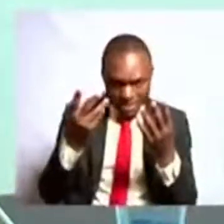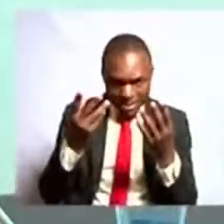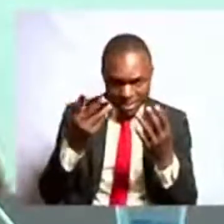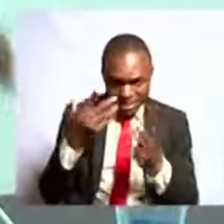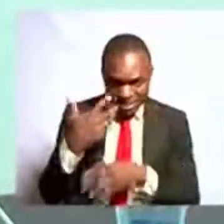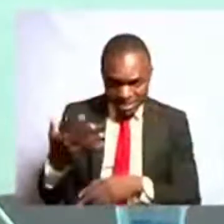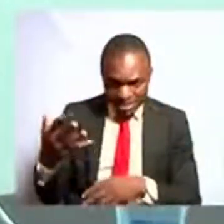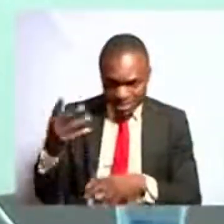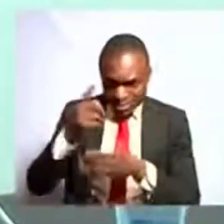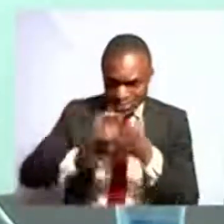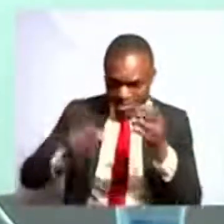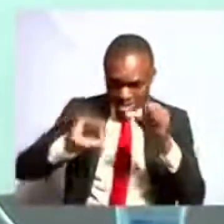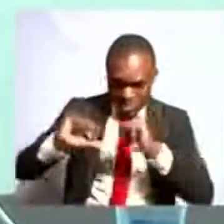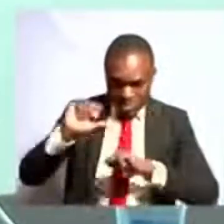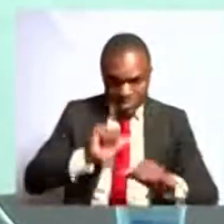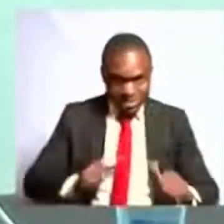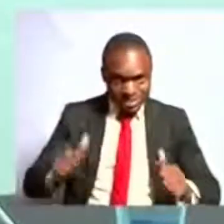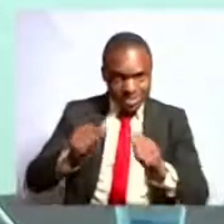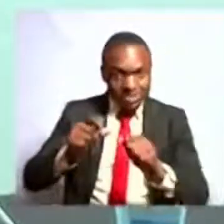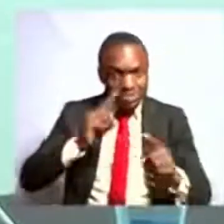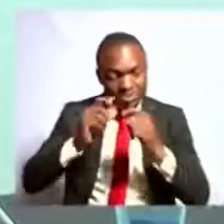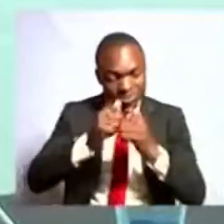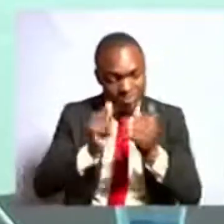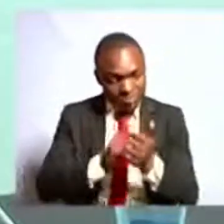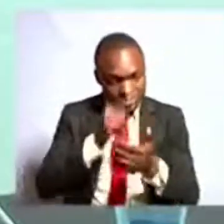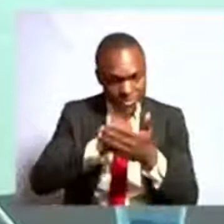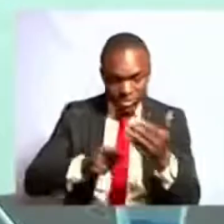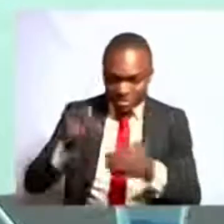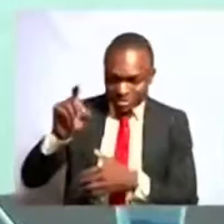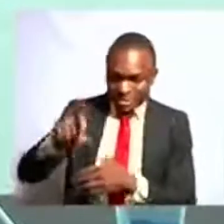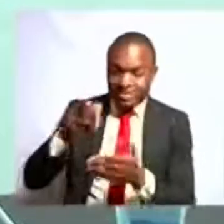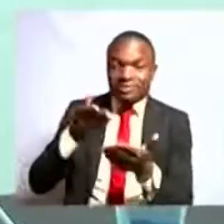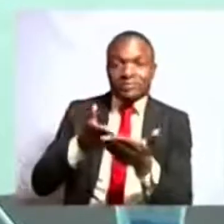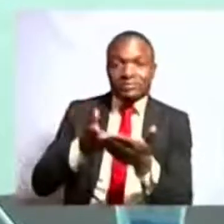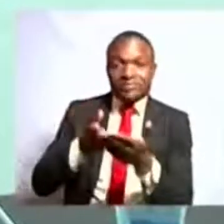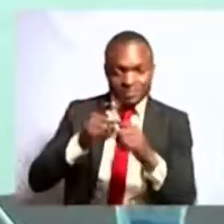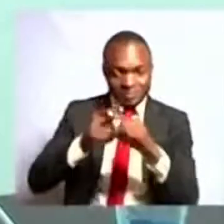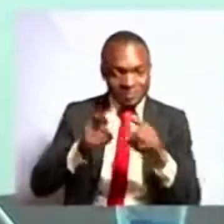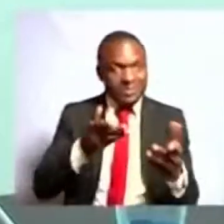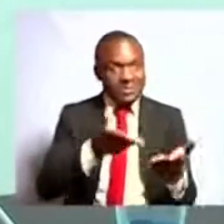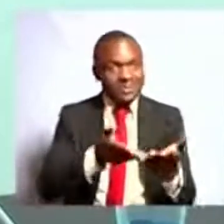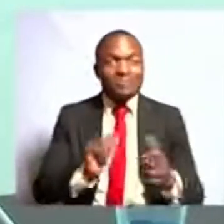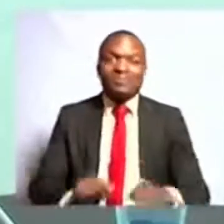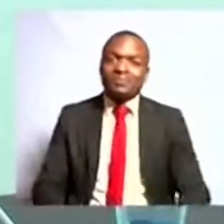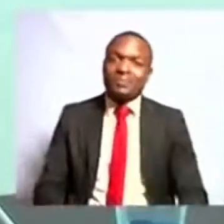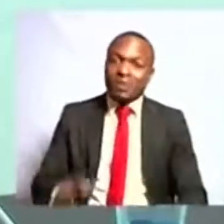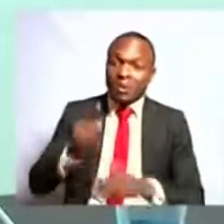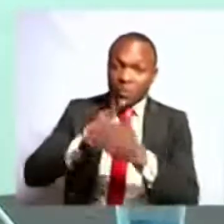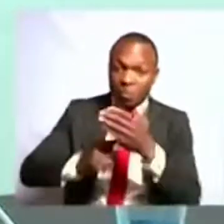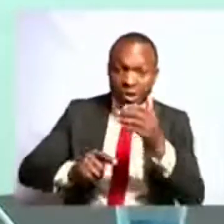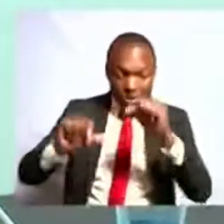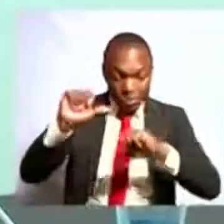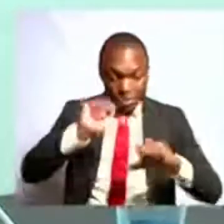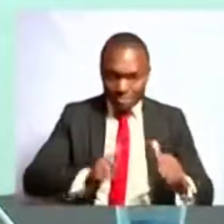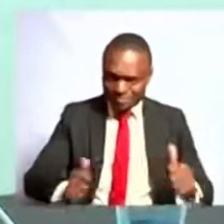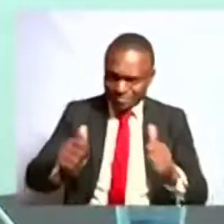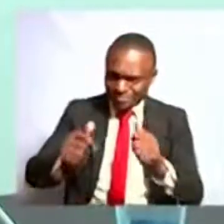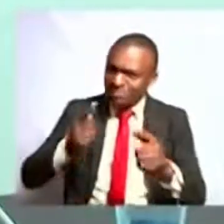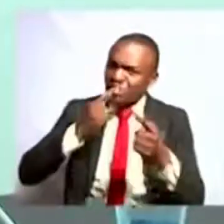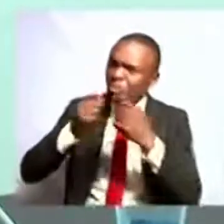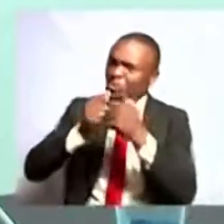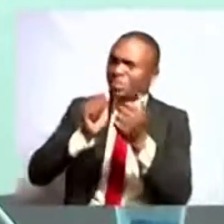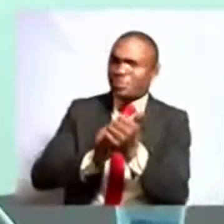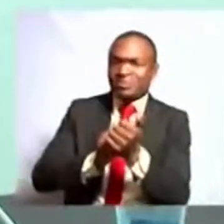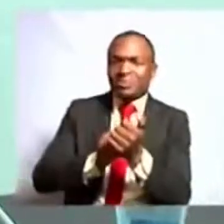to say this is what is required, blah, blah, blah. But here, what Auditor General is talking about